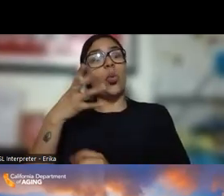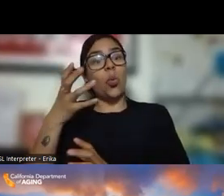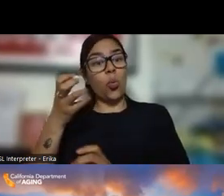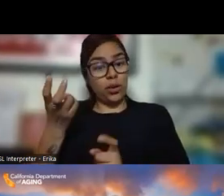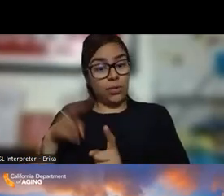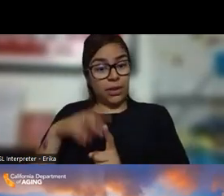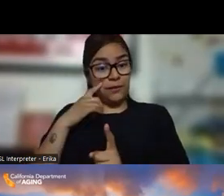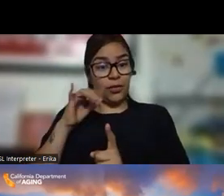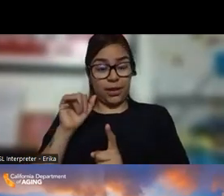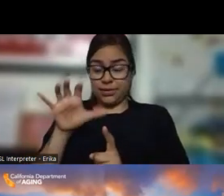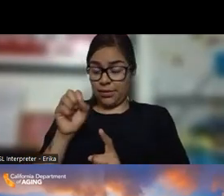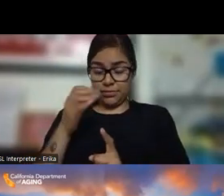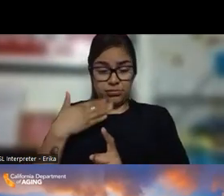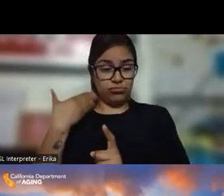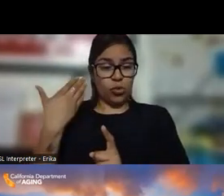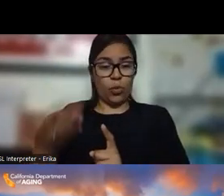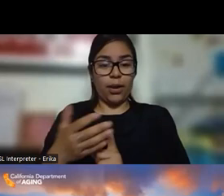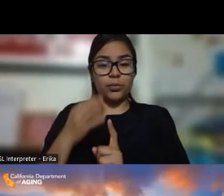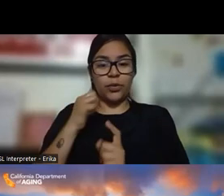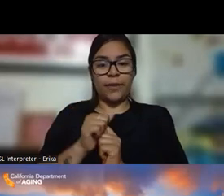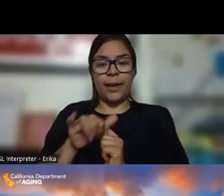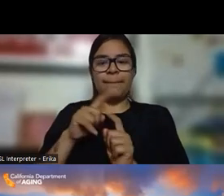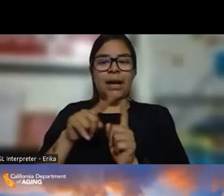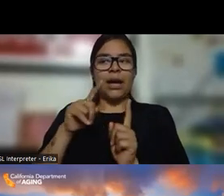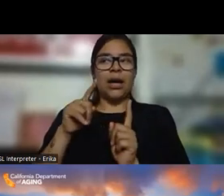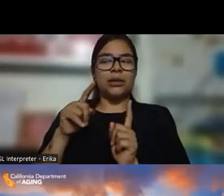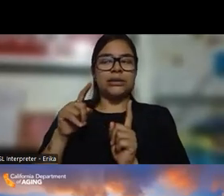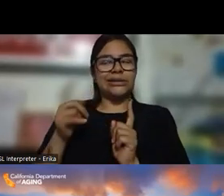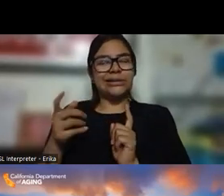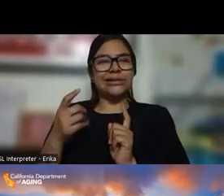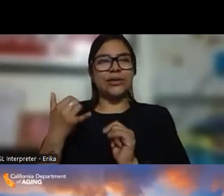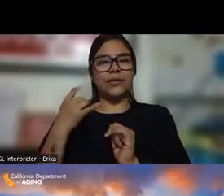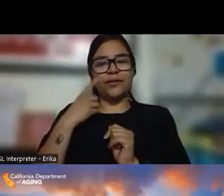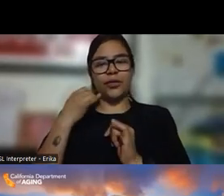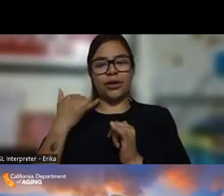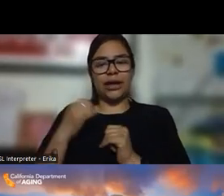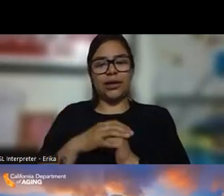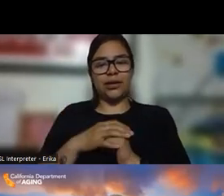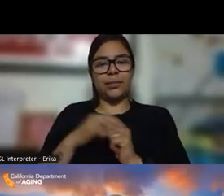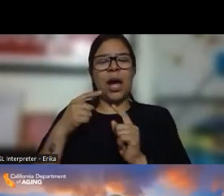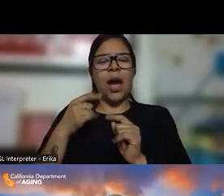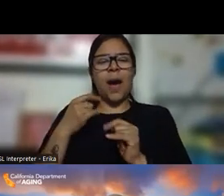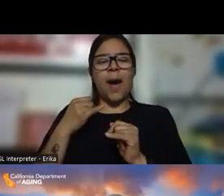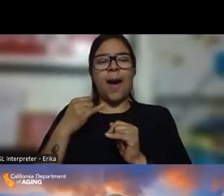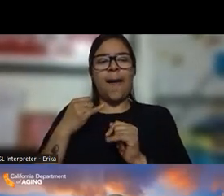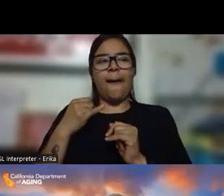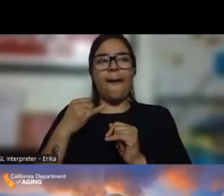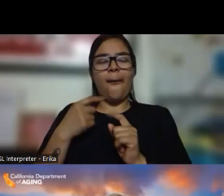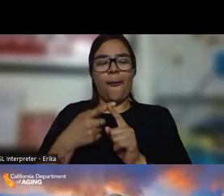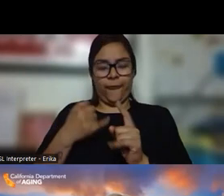come CDA's way. But we do, I think you remember from last time,